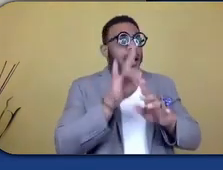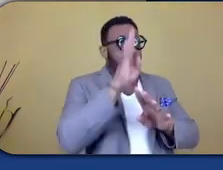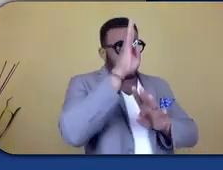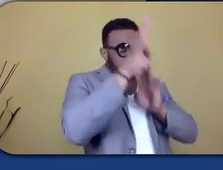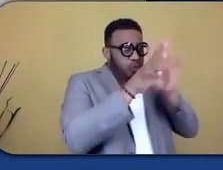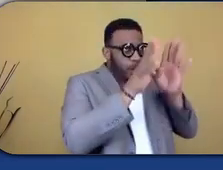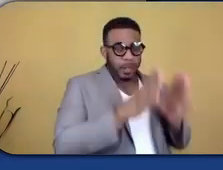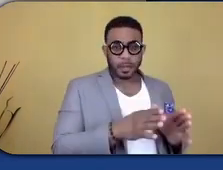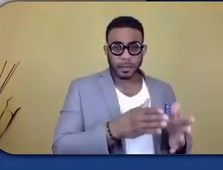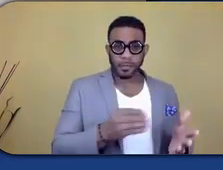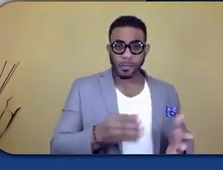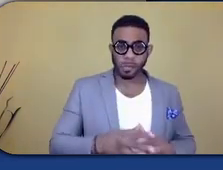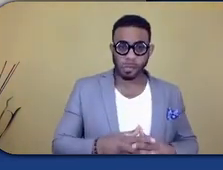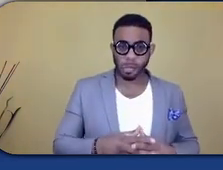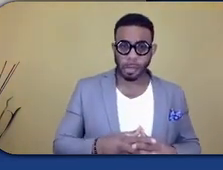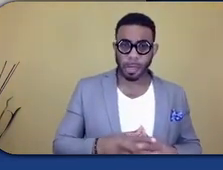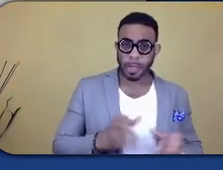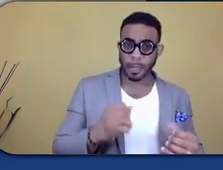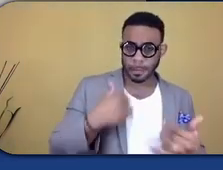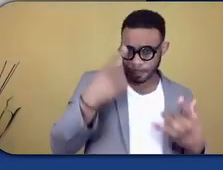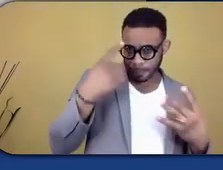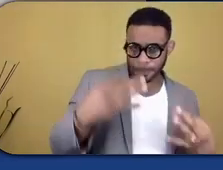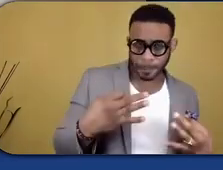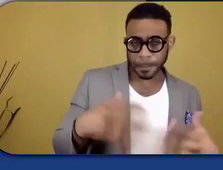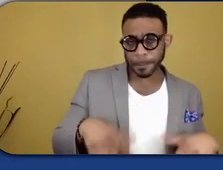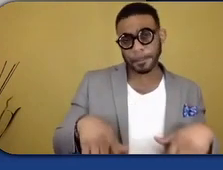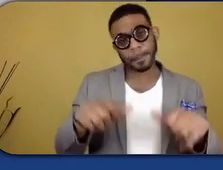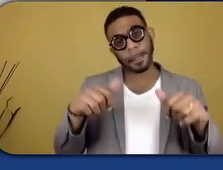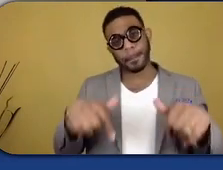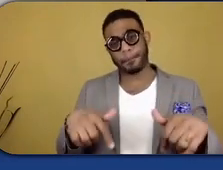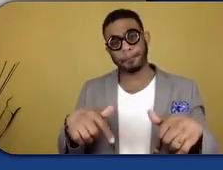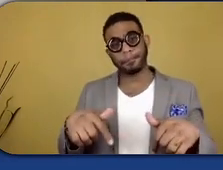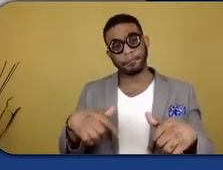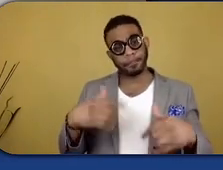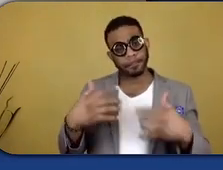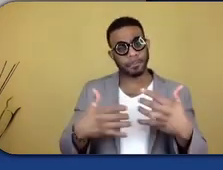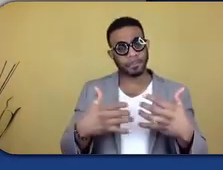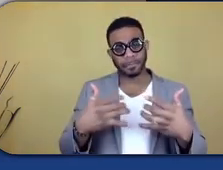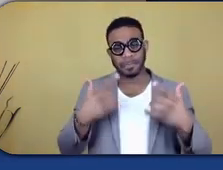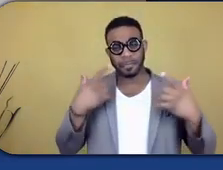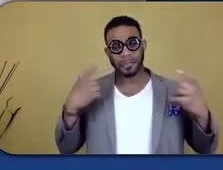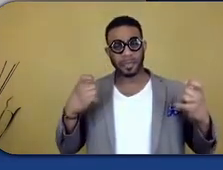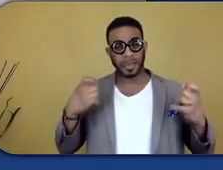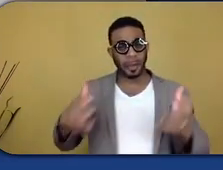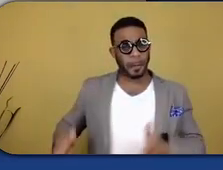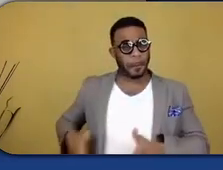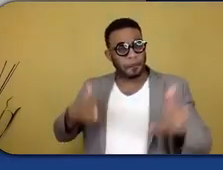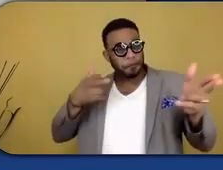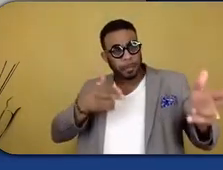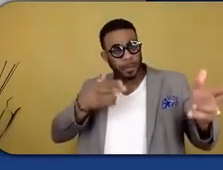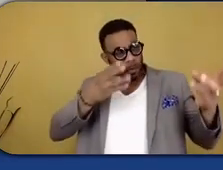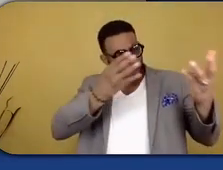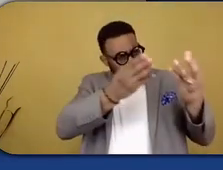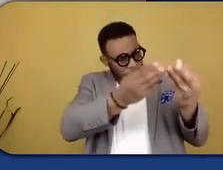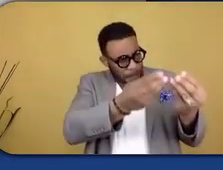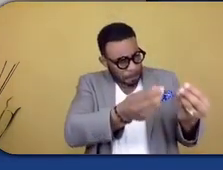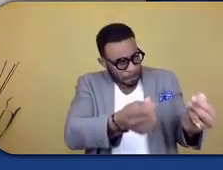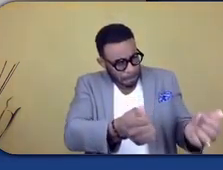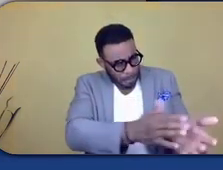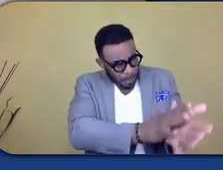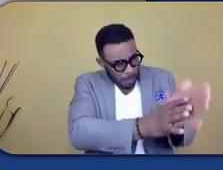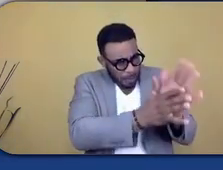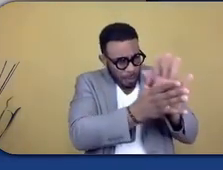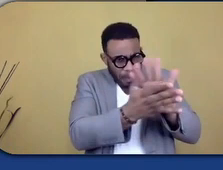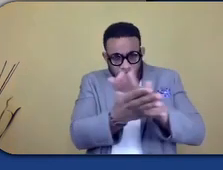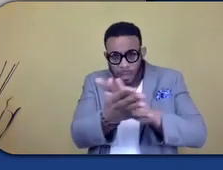creative. And so I decided to take this, you know, this massive assault rifle and melt it down and turn it